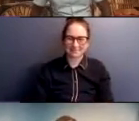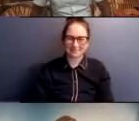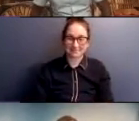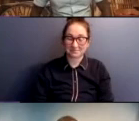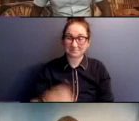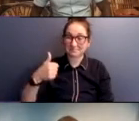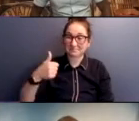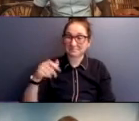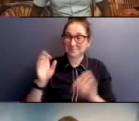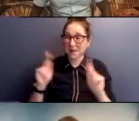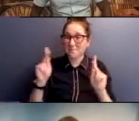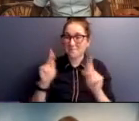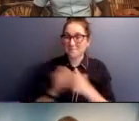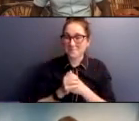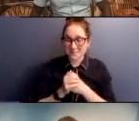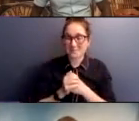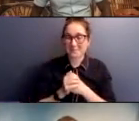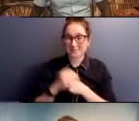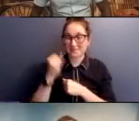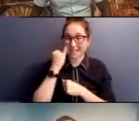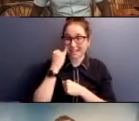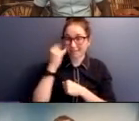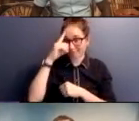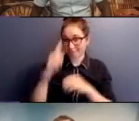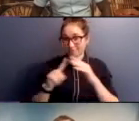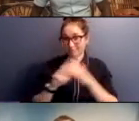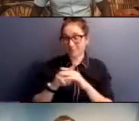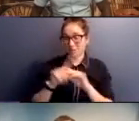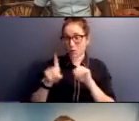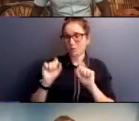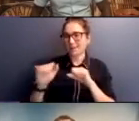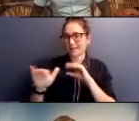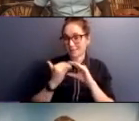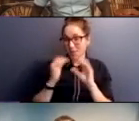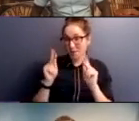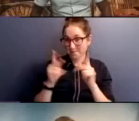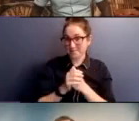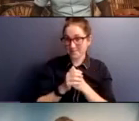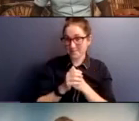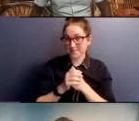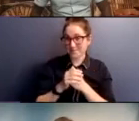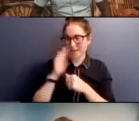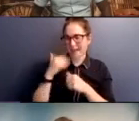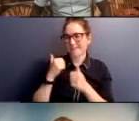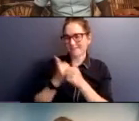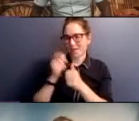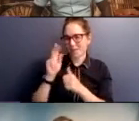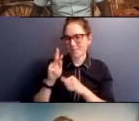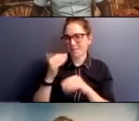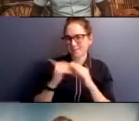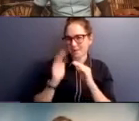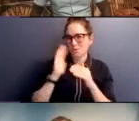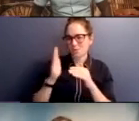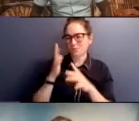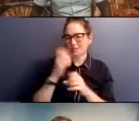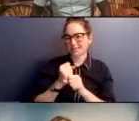Okay, well, if you do have a question, email us. We, in our follow-up email that we will get next, that you all